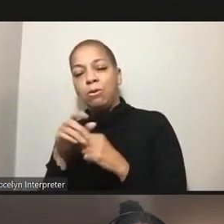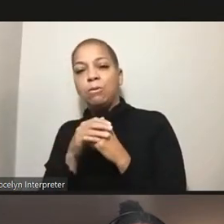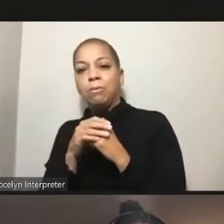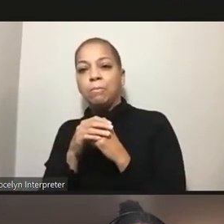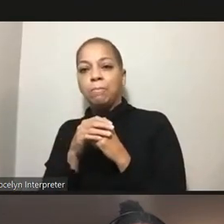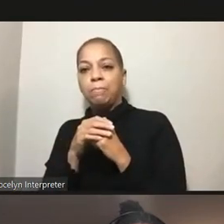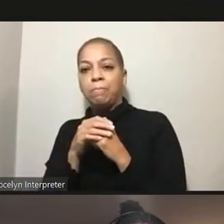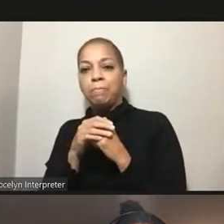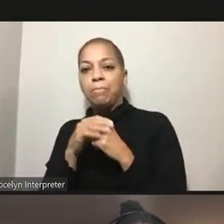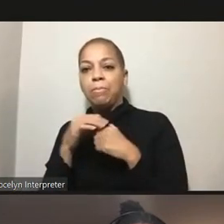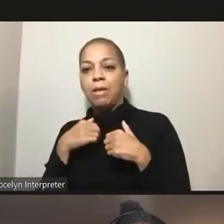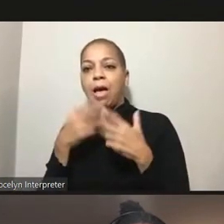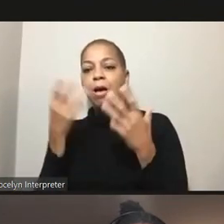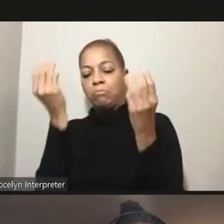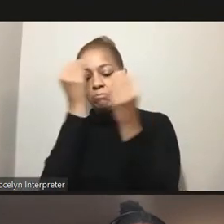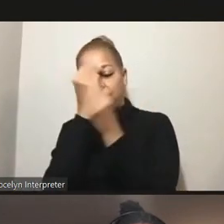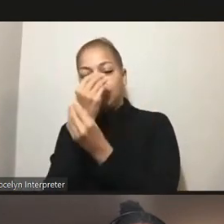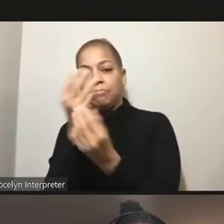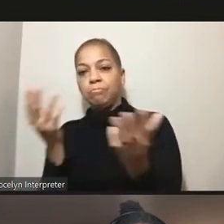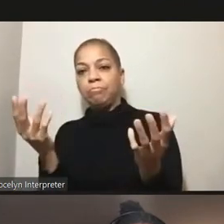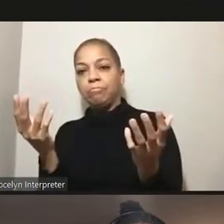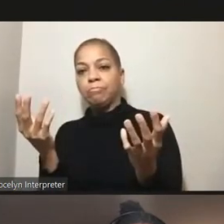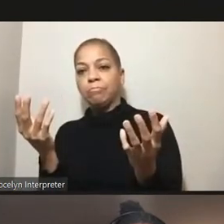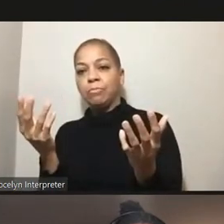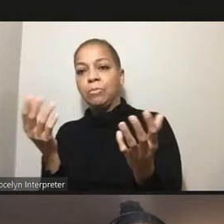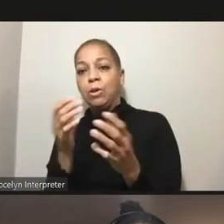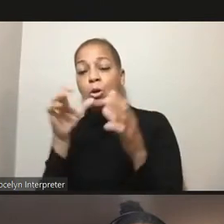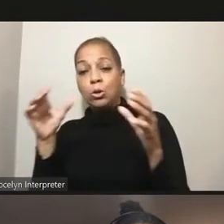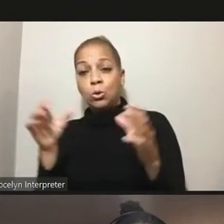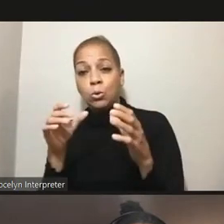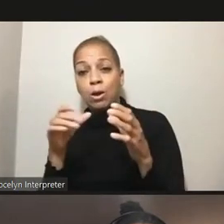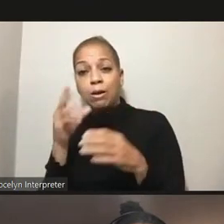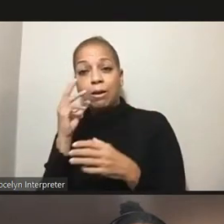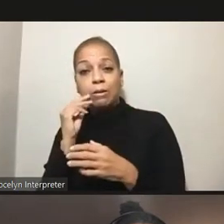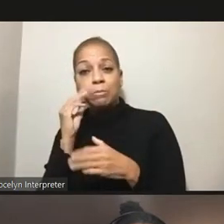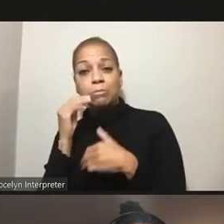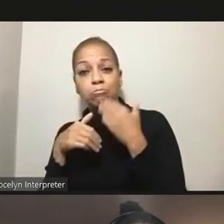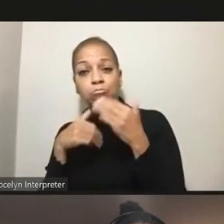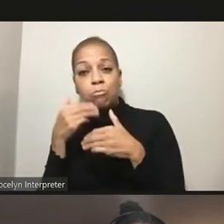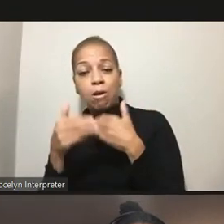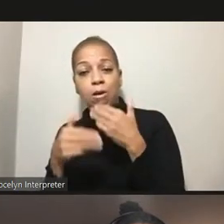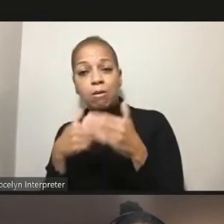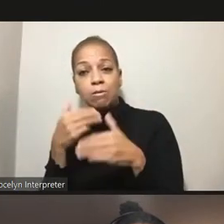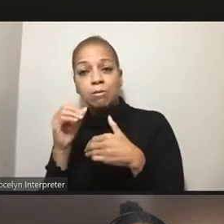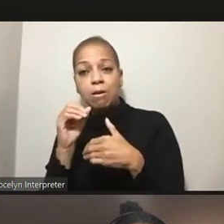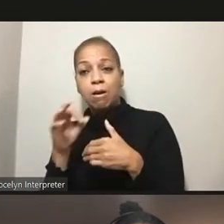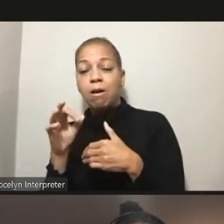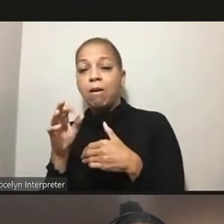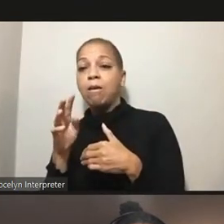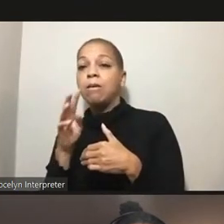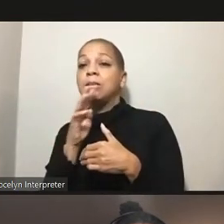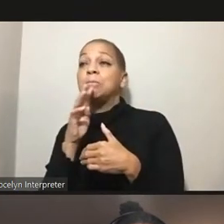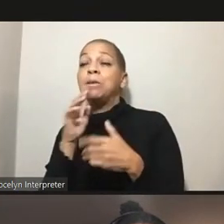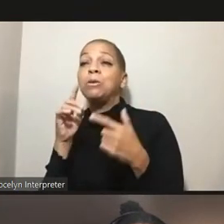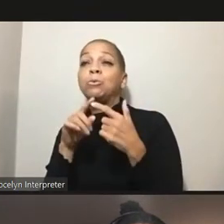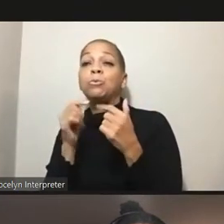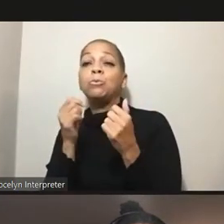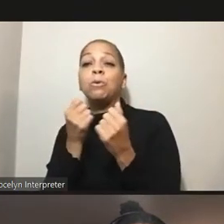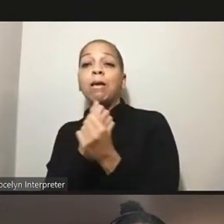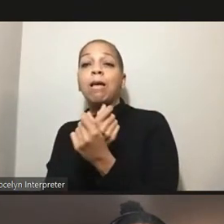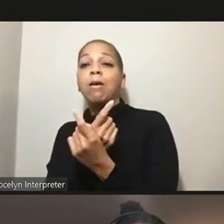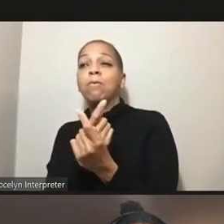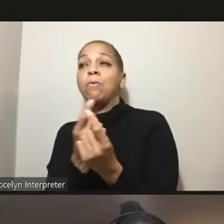I will say this. Do I go through a process of speaking to everyone